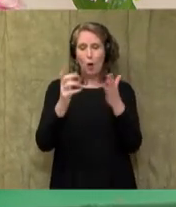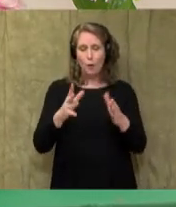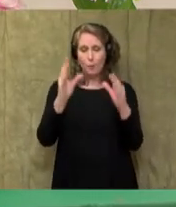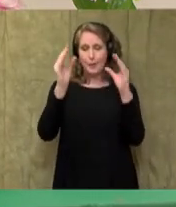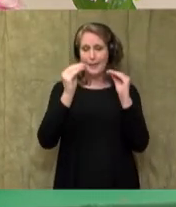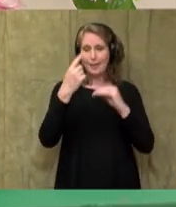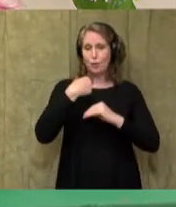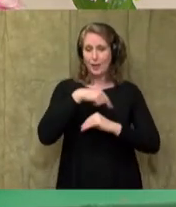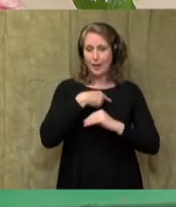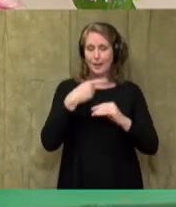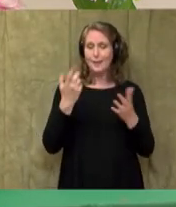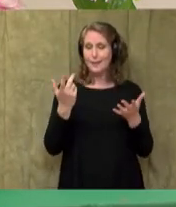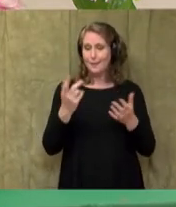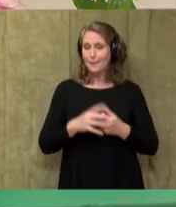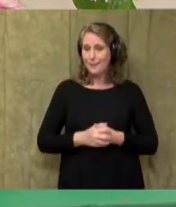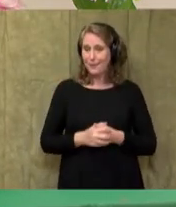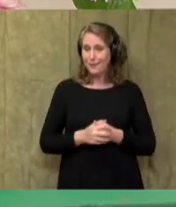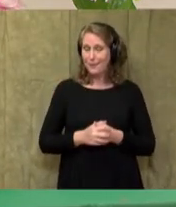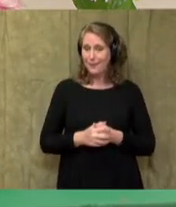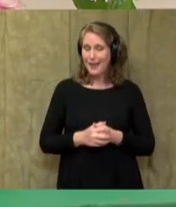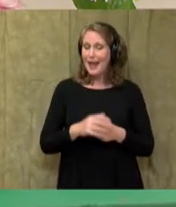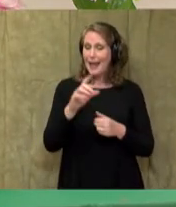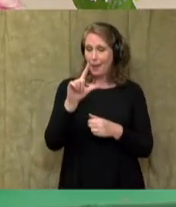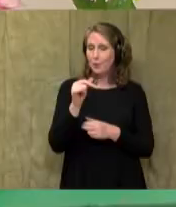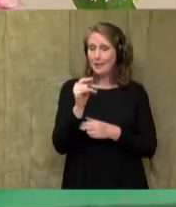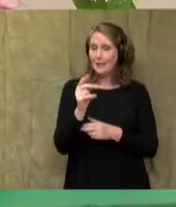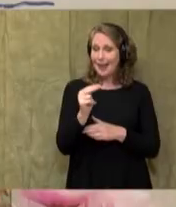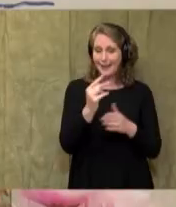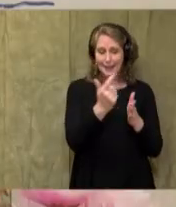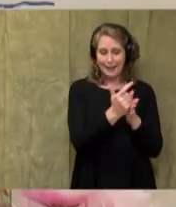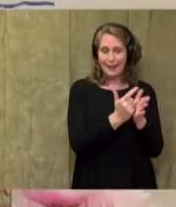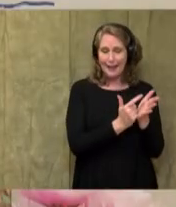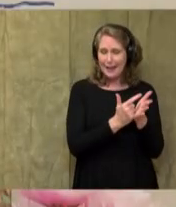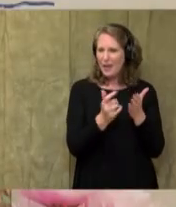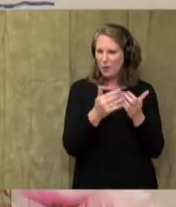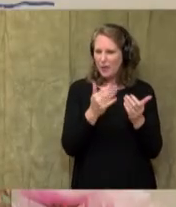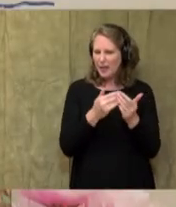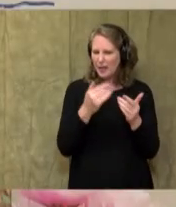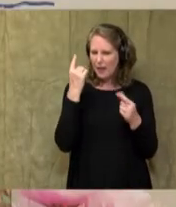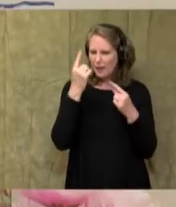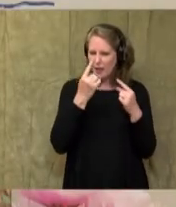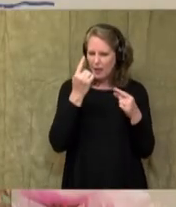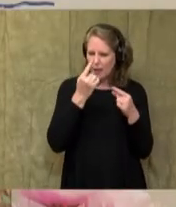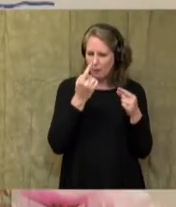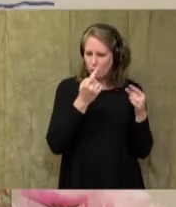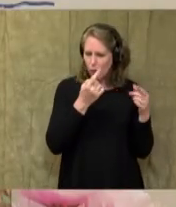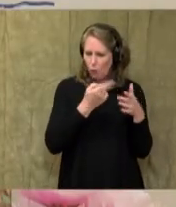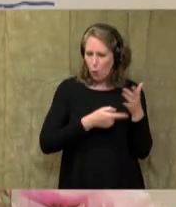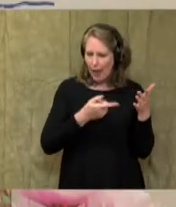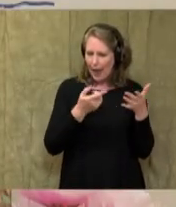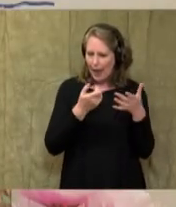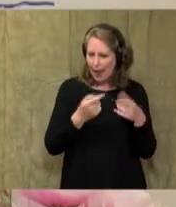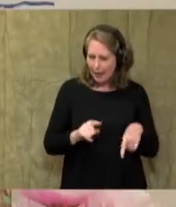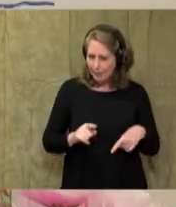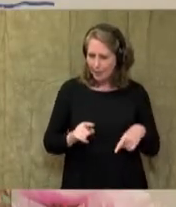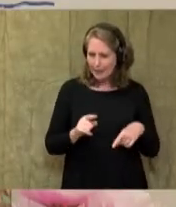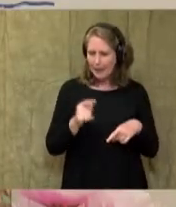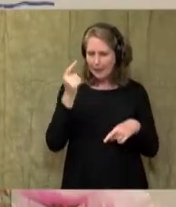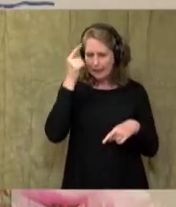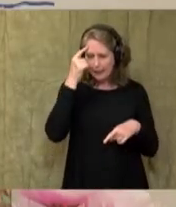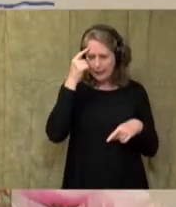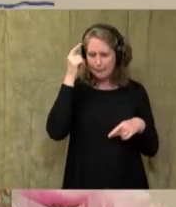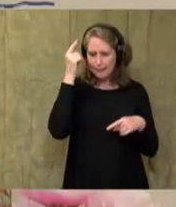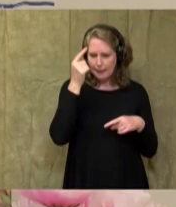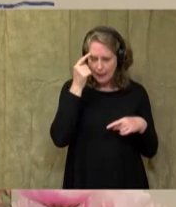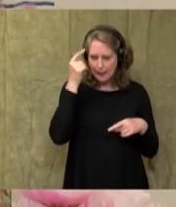from our story. All right, friends? And see, it was easy, right? You just got to kind of think a little bit more deeply in order to